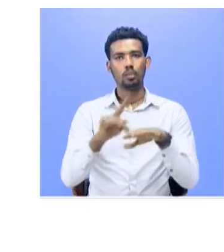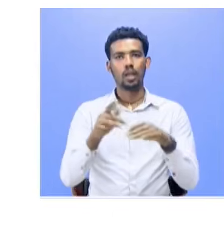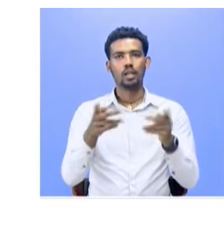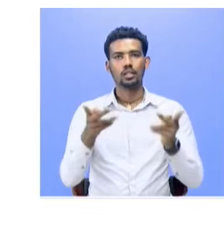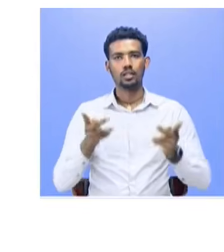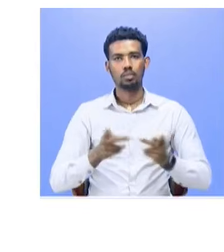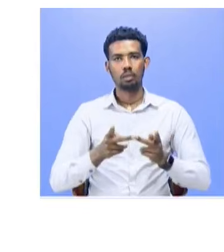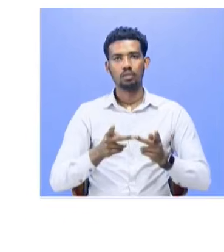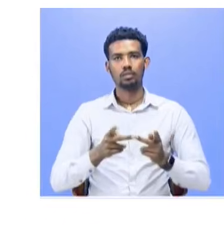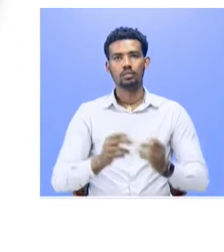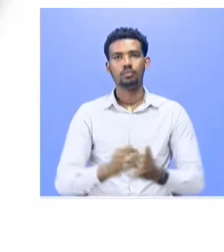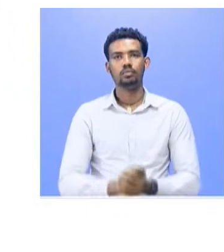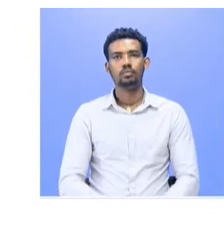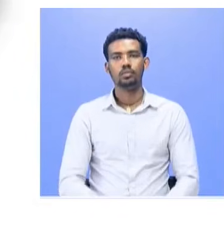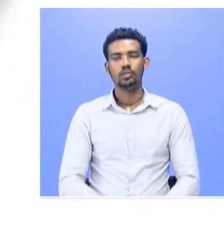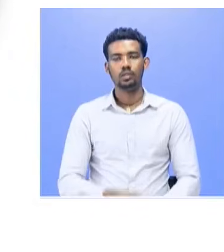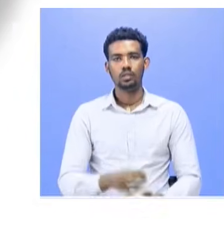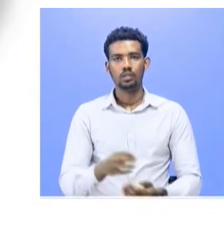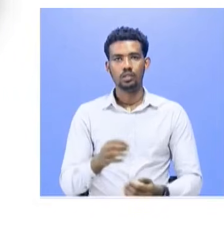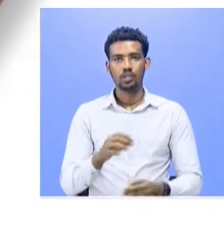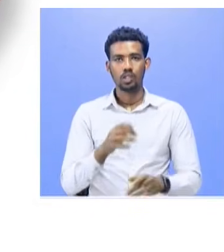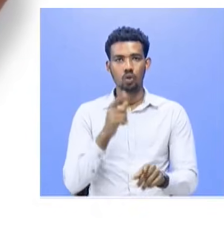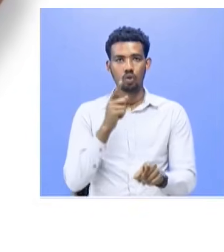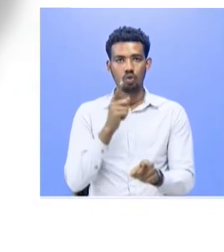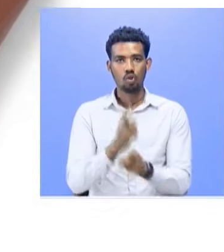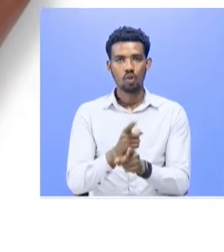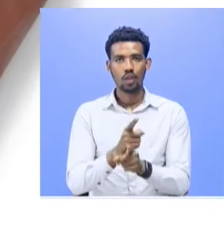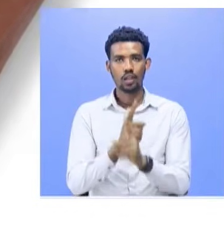spaces with the correct